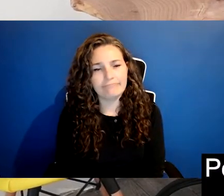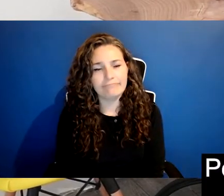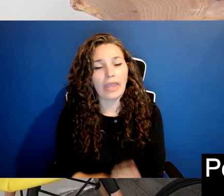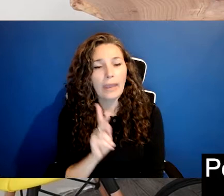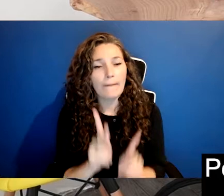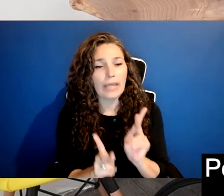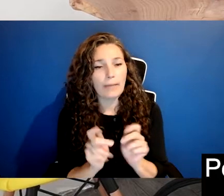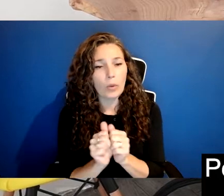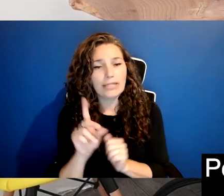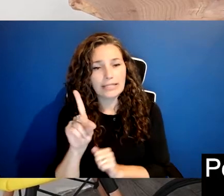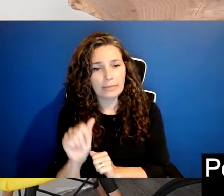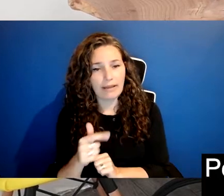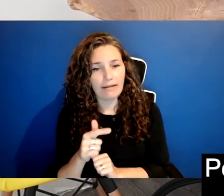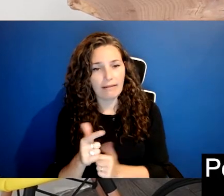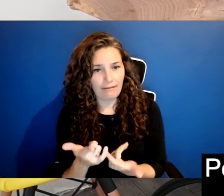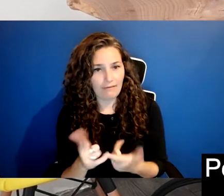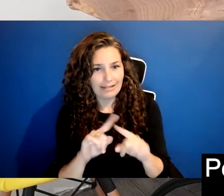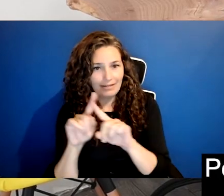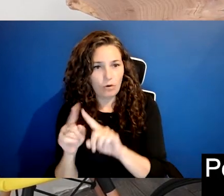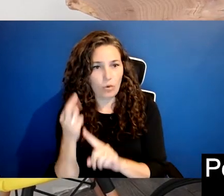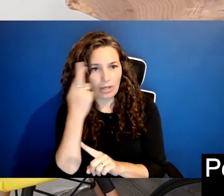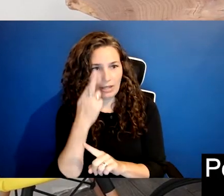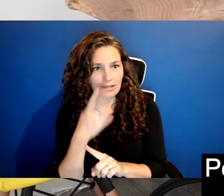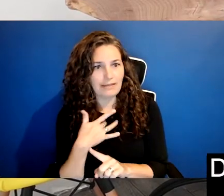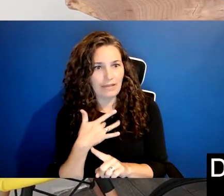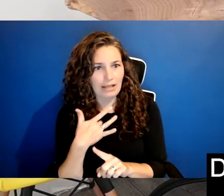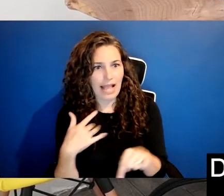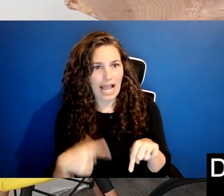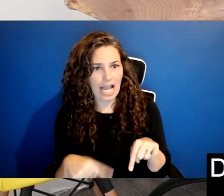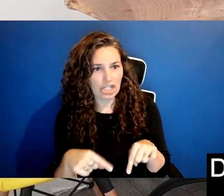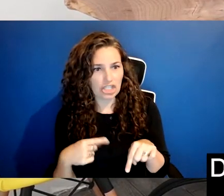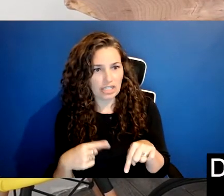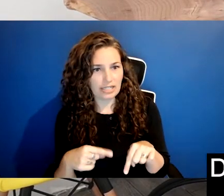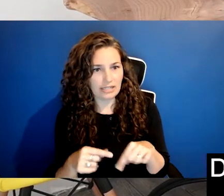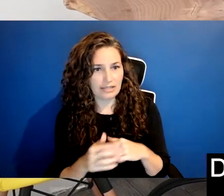People with disabilities have good reasons to feel anxious.